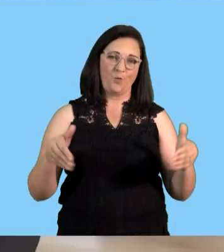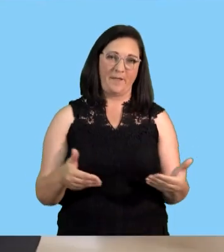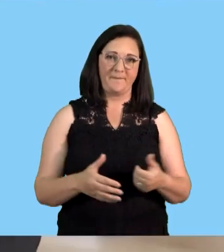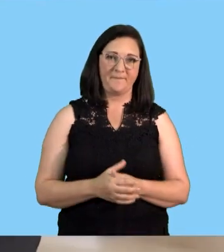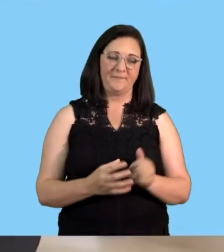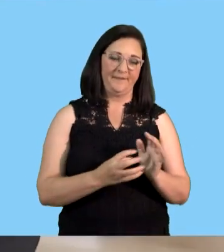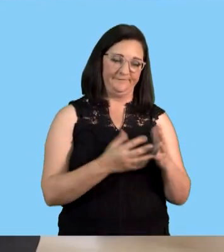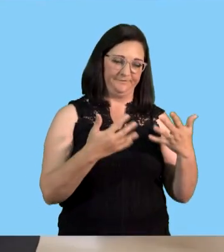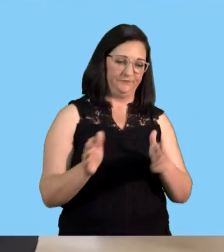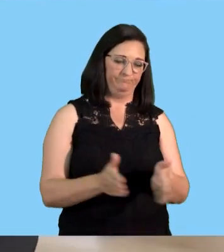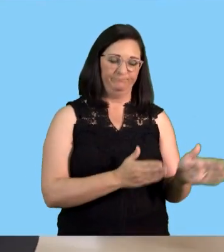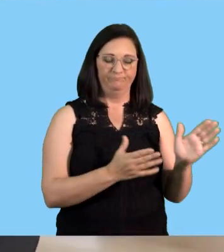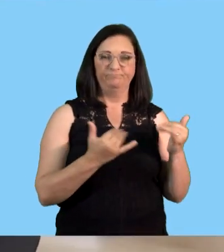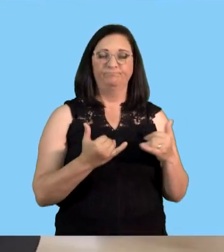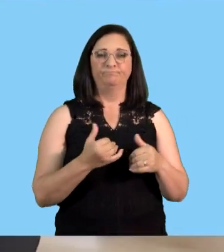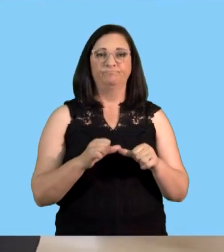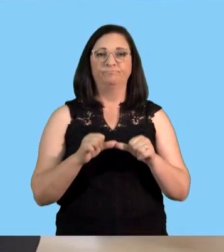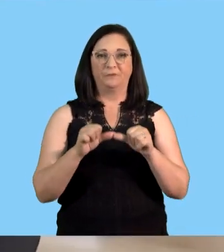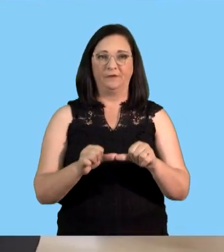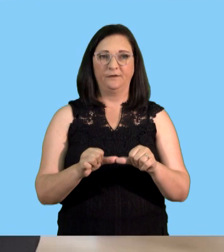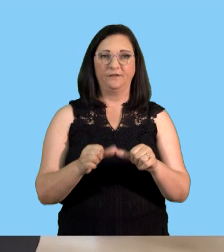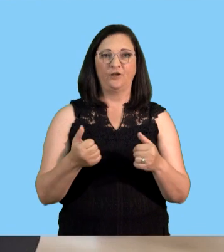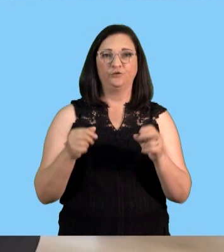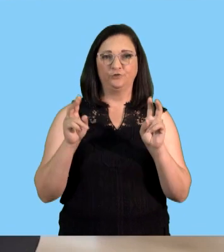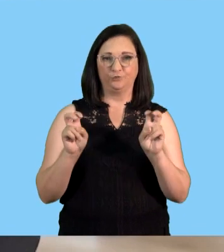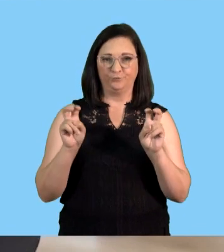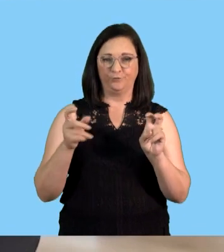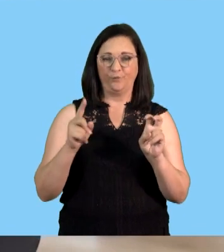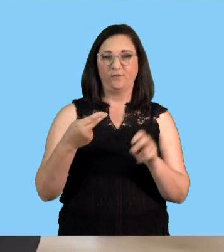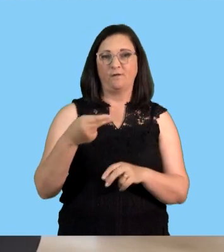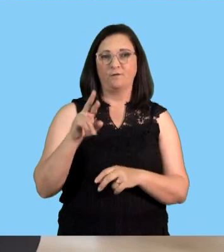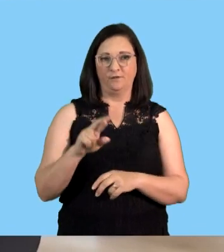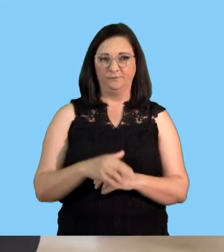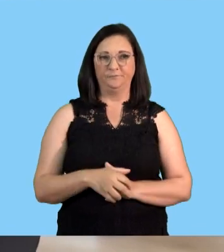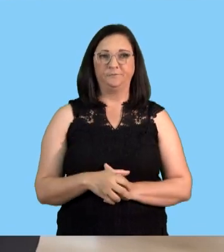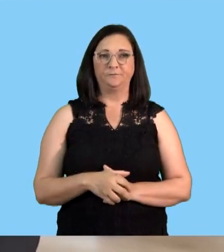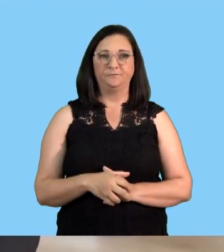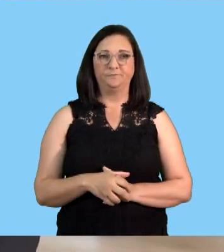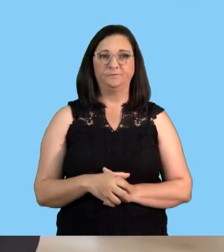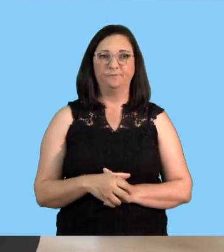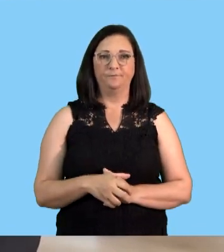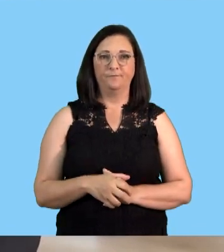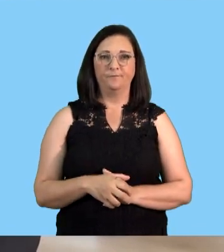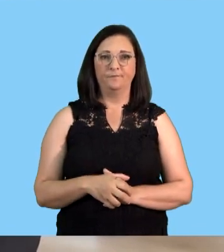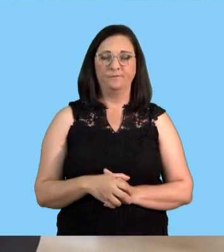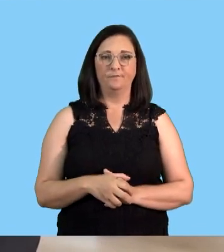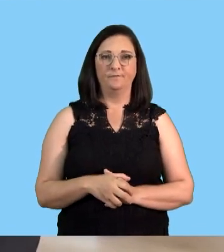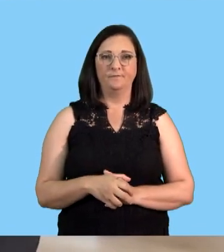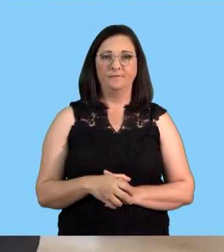Welcome back from an ad break. We're going to continue where we left off with our topic HR. We are focusing